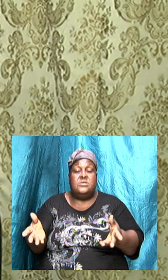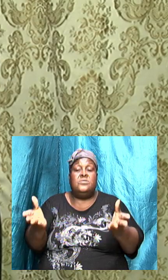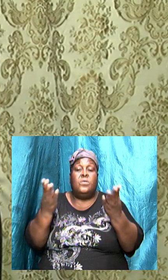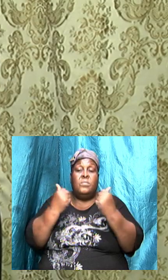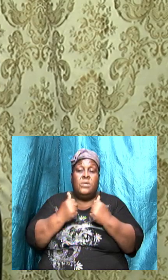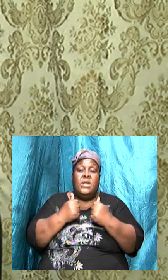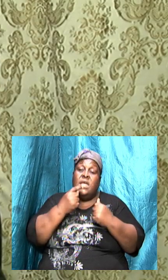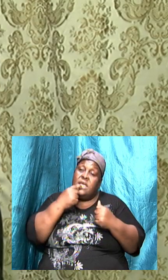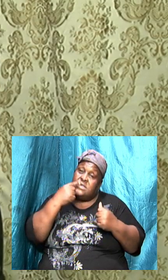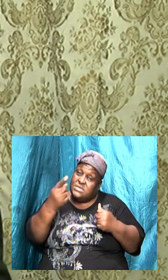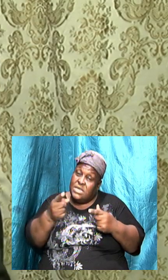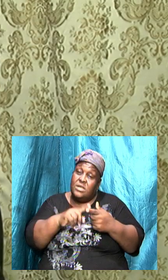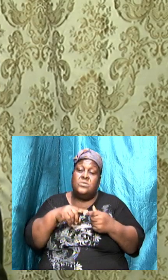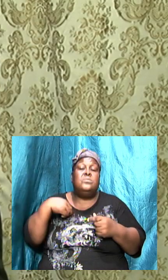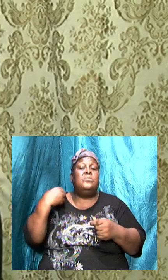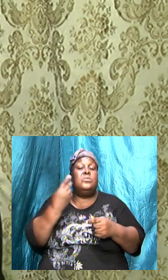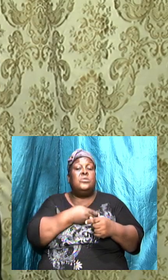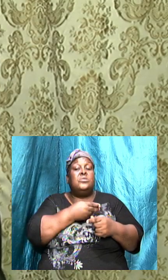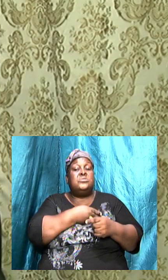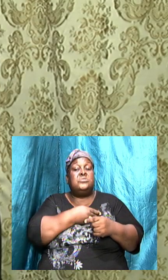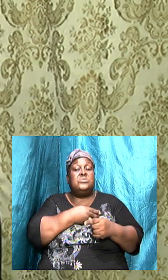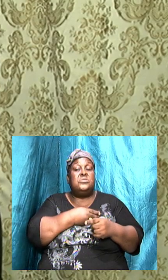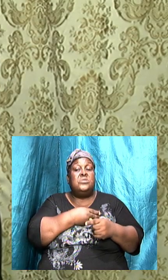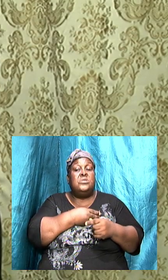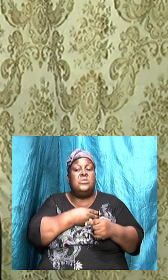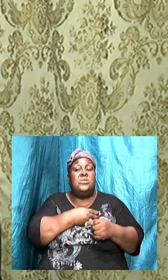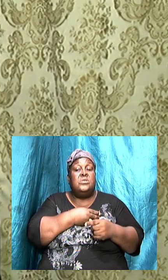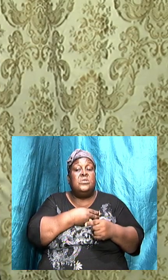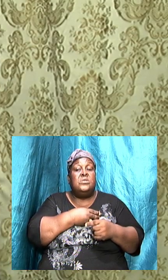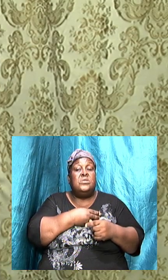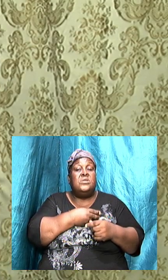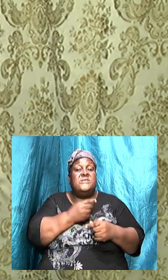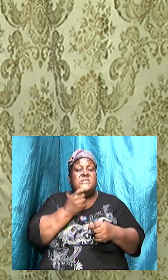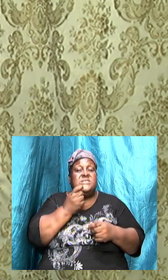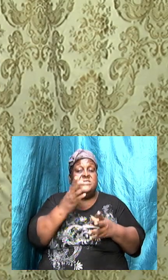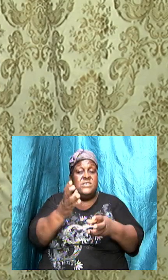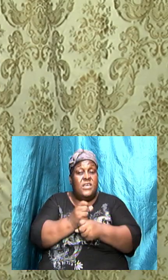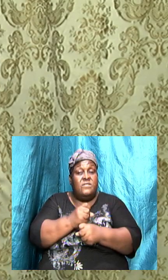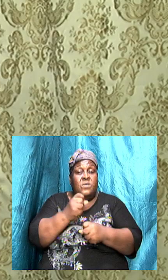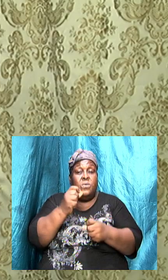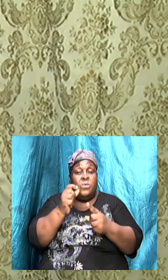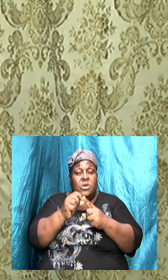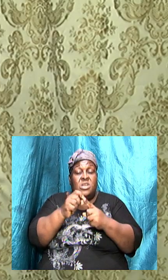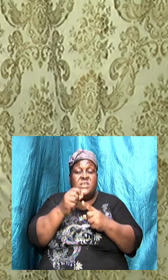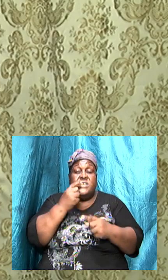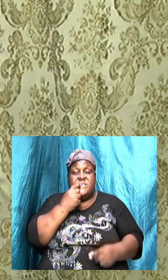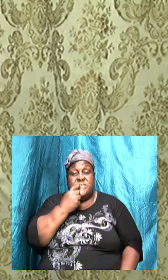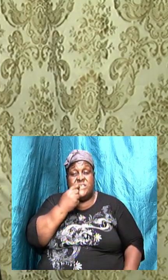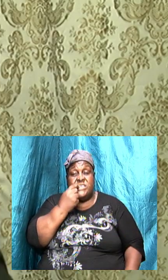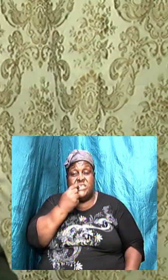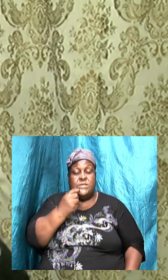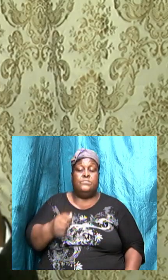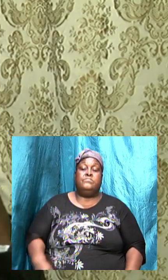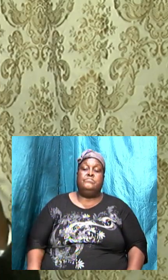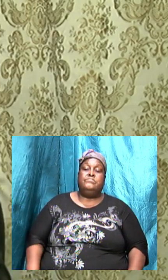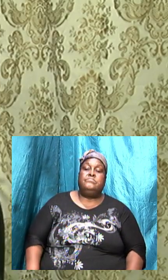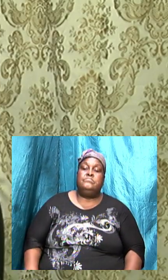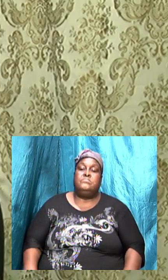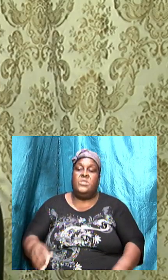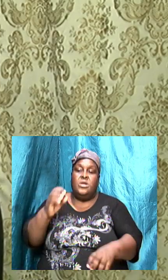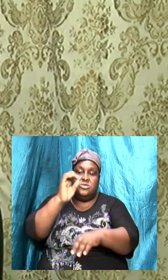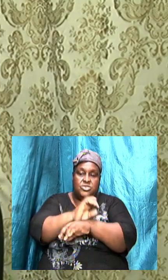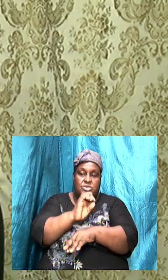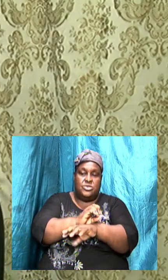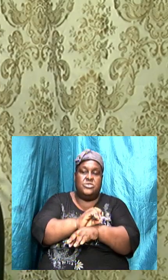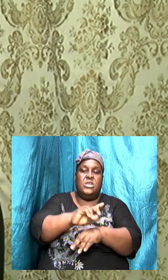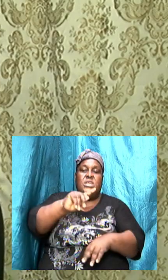I'm saying to us, let us treat with these things seriously. I go over to the church at Thyatira because there are lessons